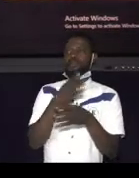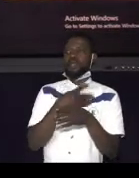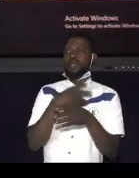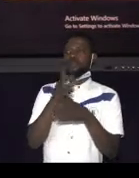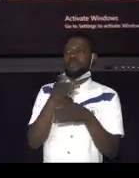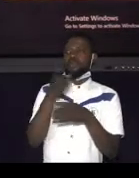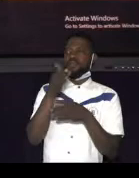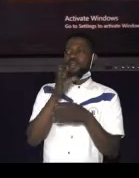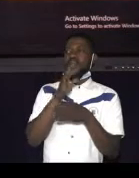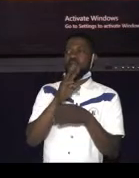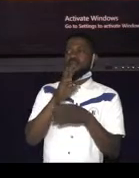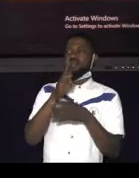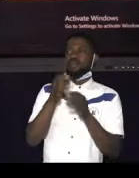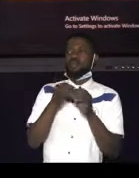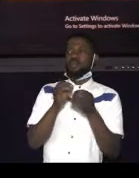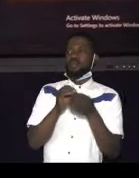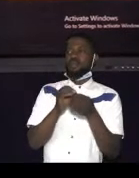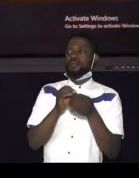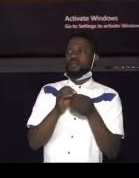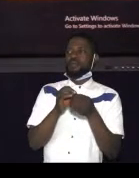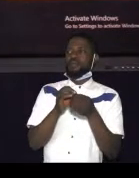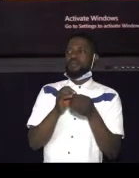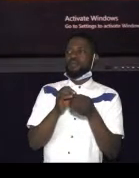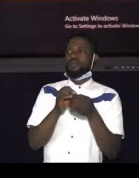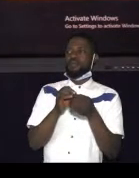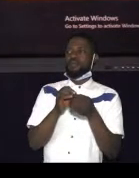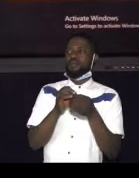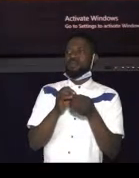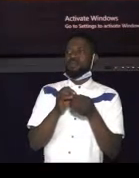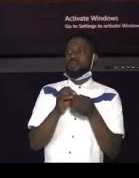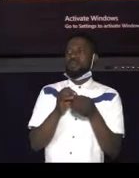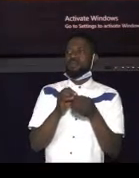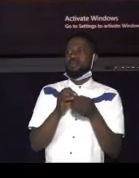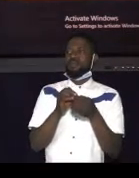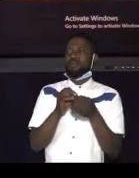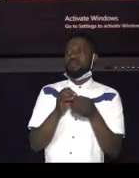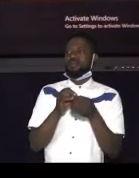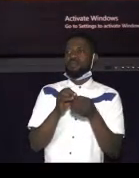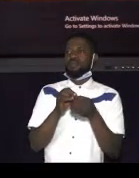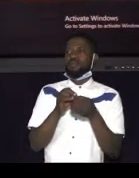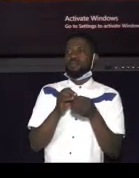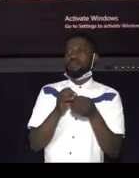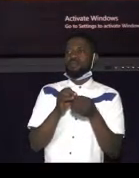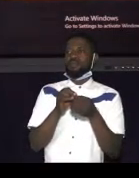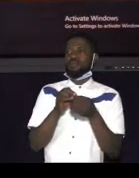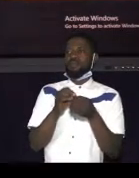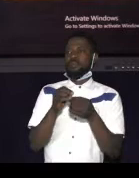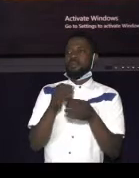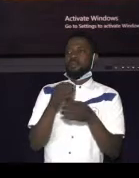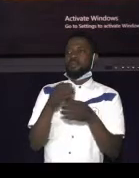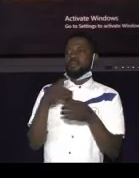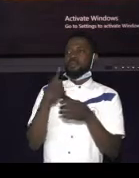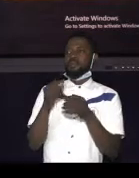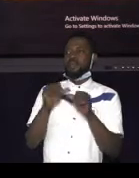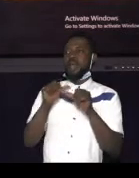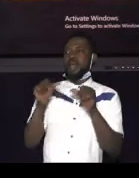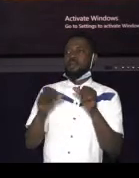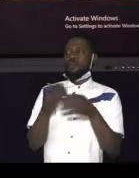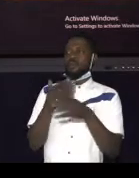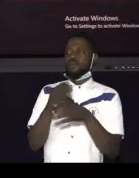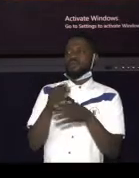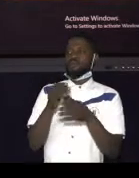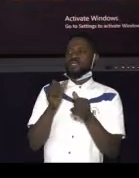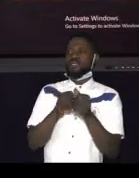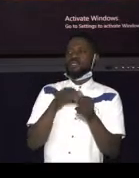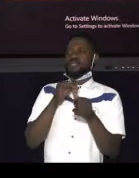and 3, there are 3 numbers. So you have to physically count 1, 2, 3. Okay? And that means that the angle between each is